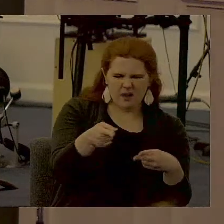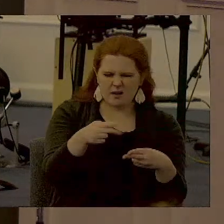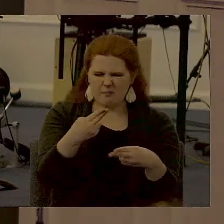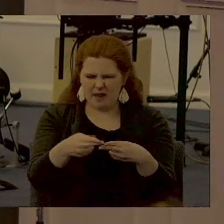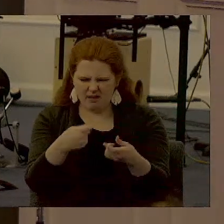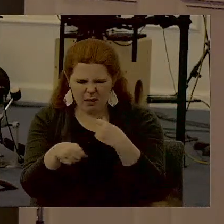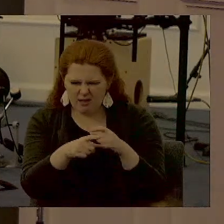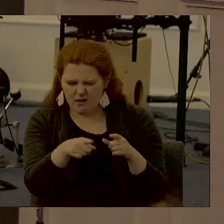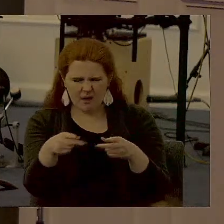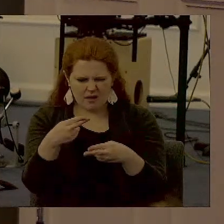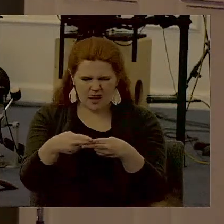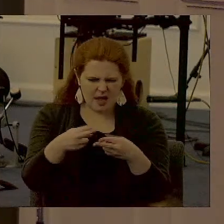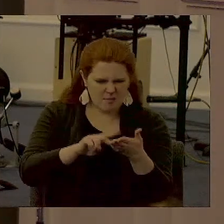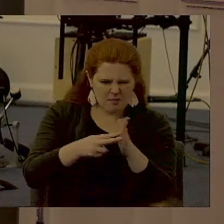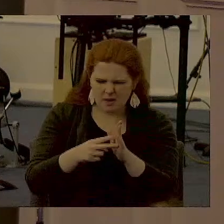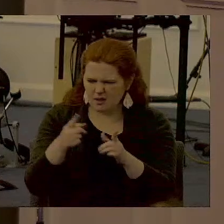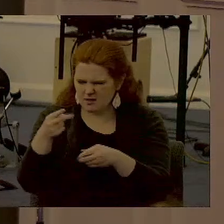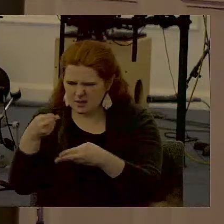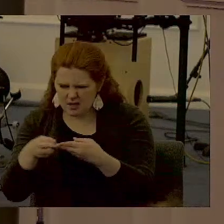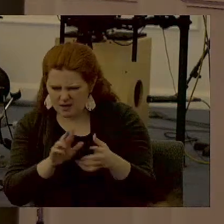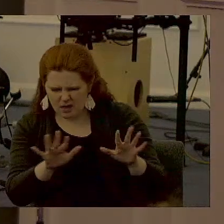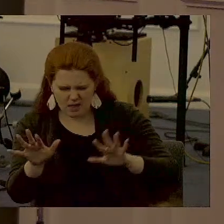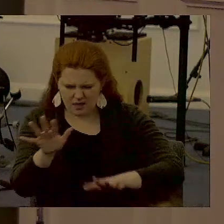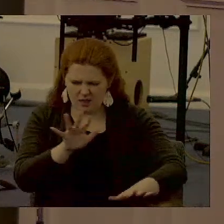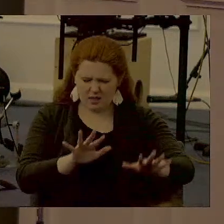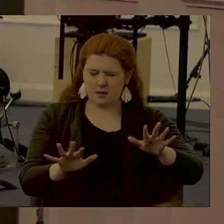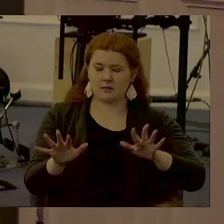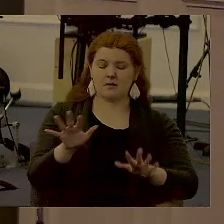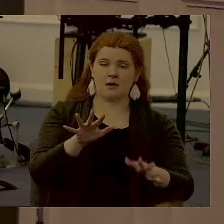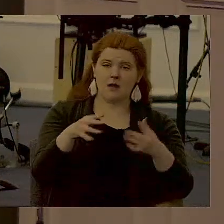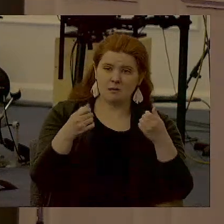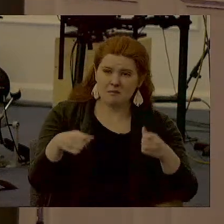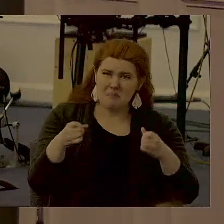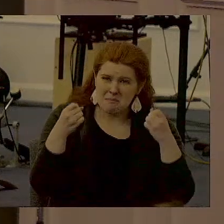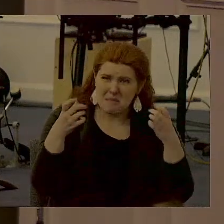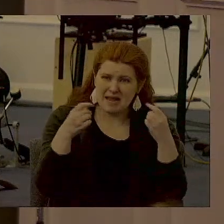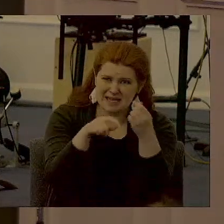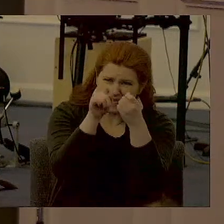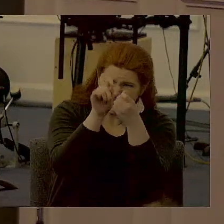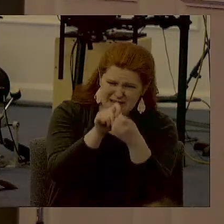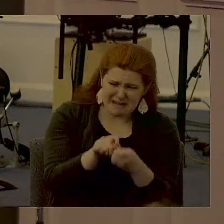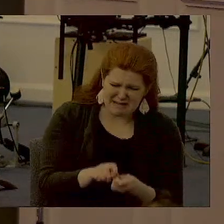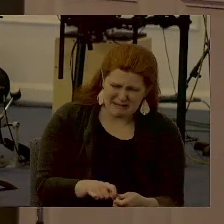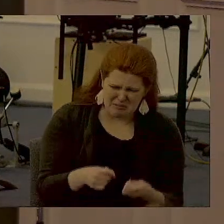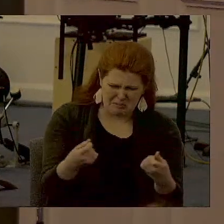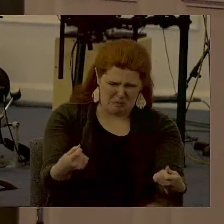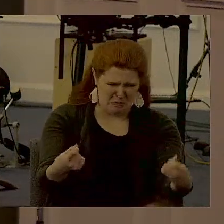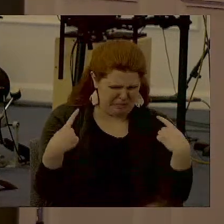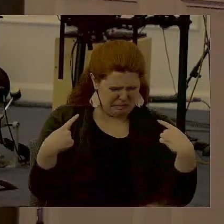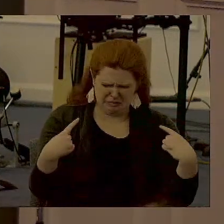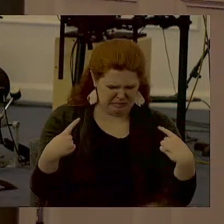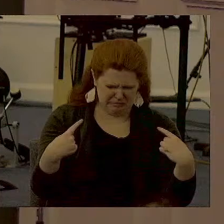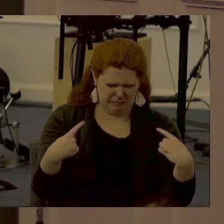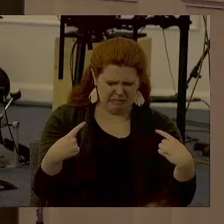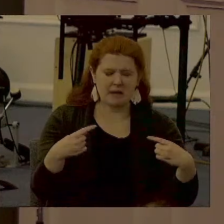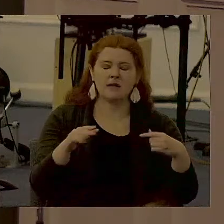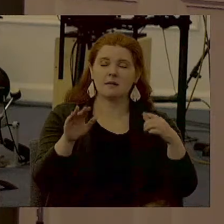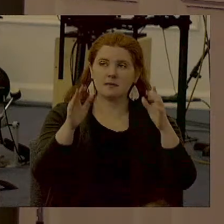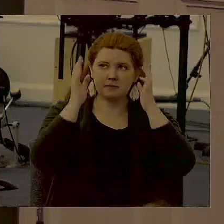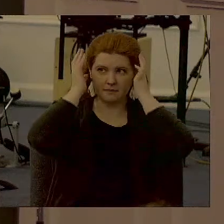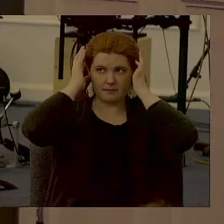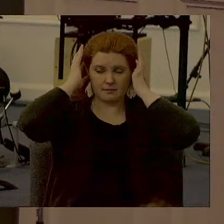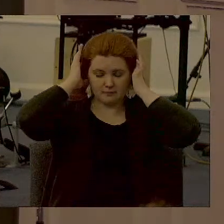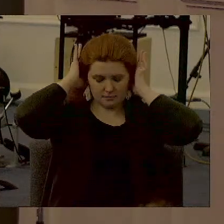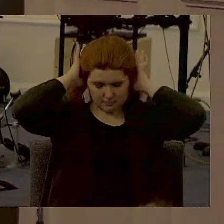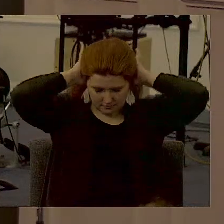another name, and that name's supposed to mean another name. There's a lot of details that you might not understand. And so if you just